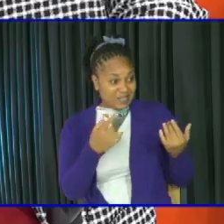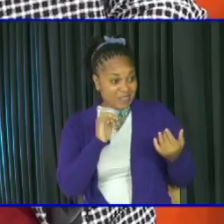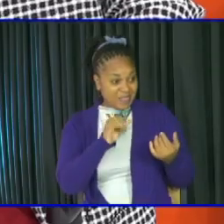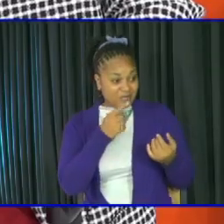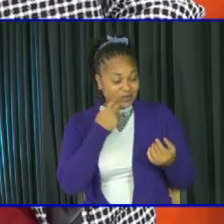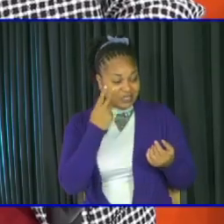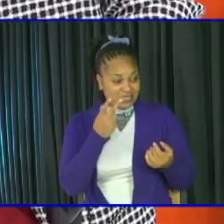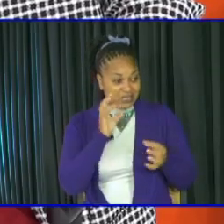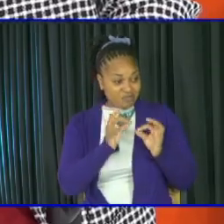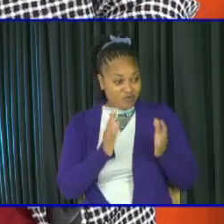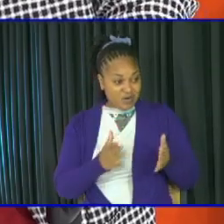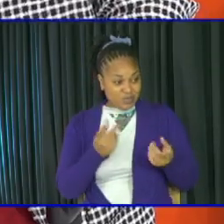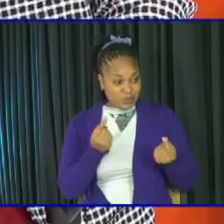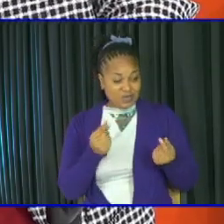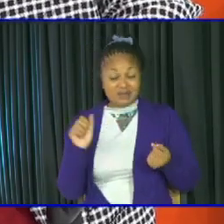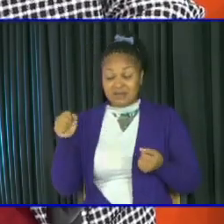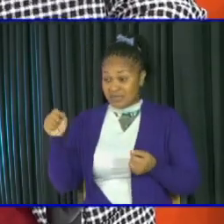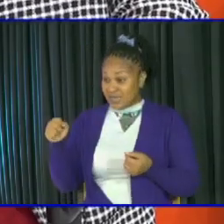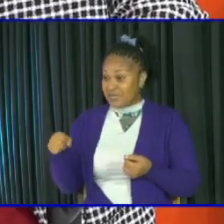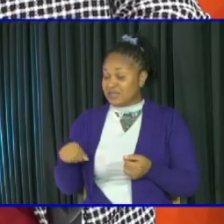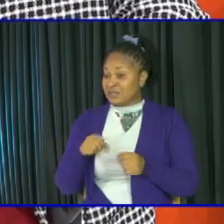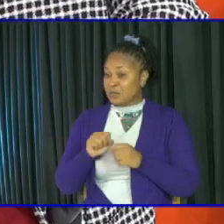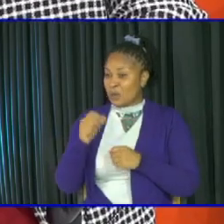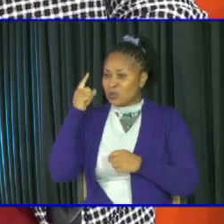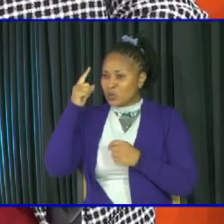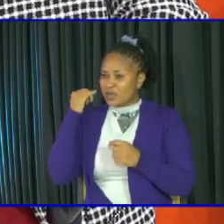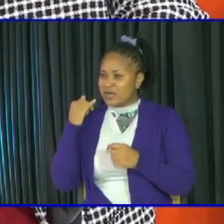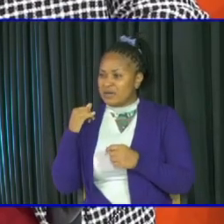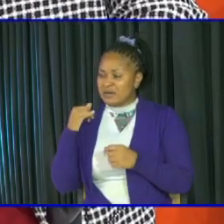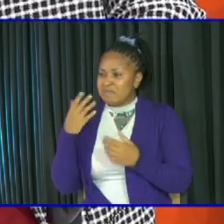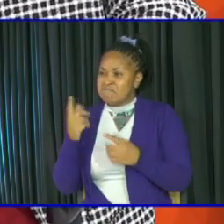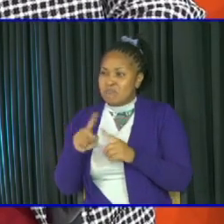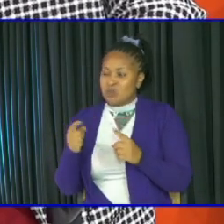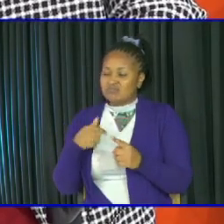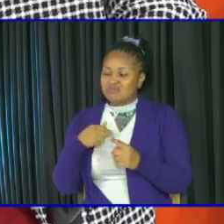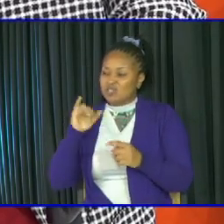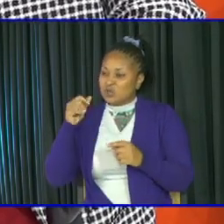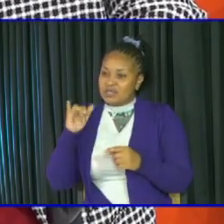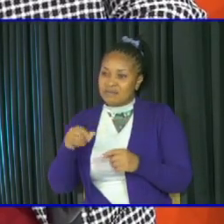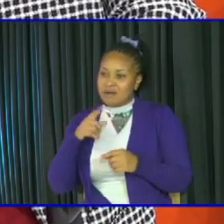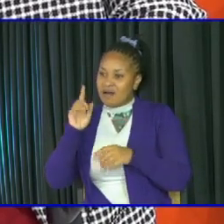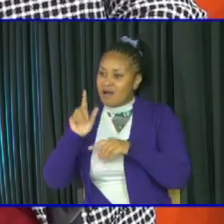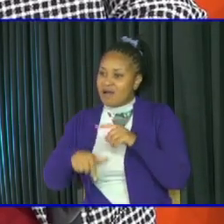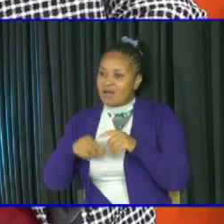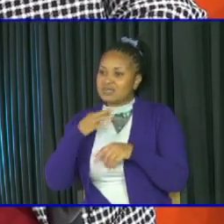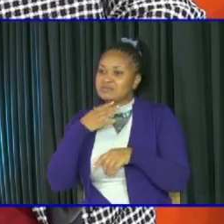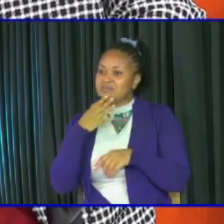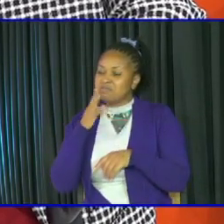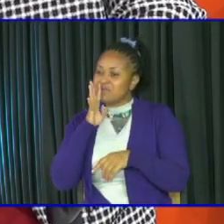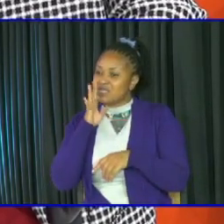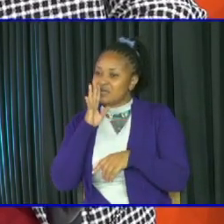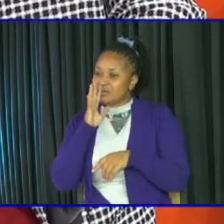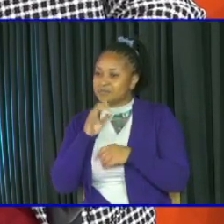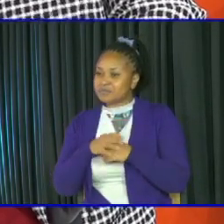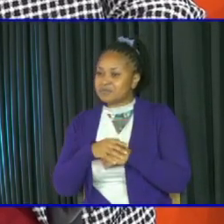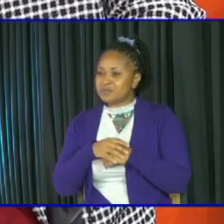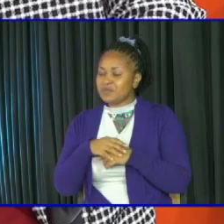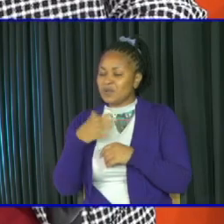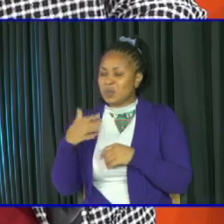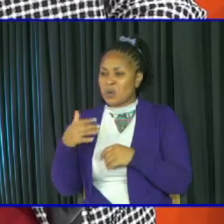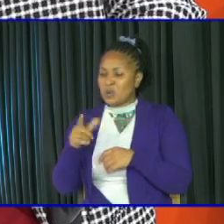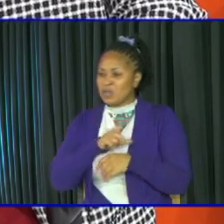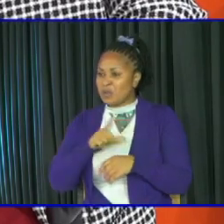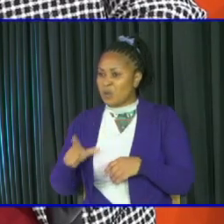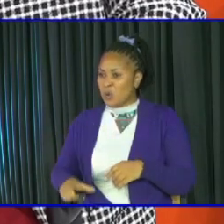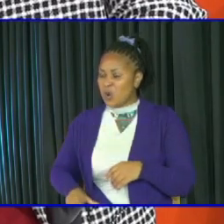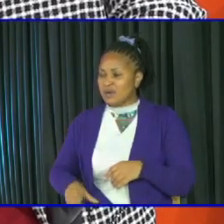was wondering if I was telling him that they caught something. But it's just that I couldn't speak. And so, you know, the Lord, let me tell you, you see, brethren and family